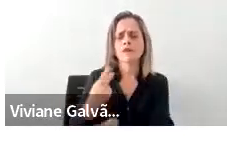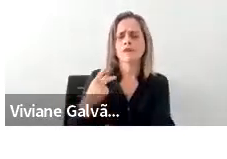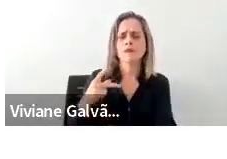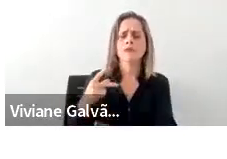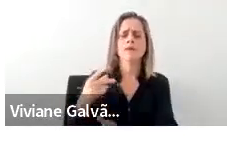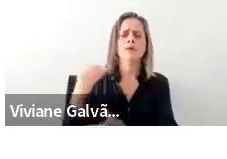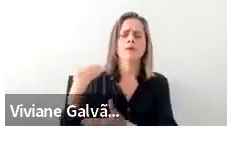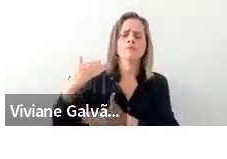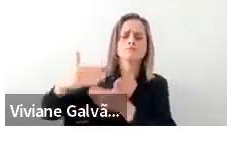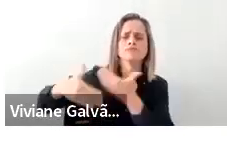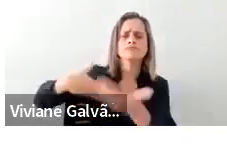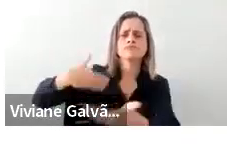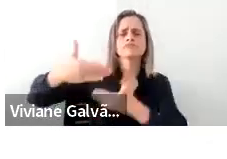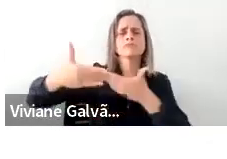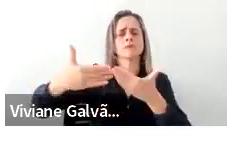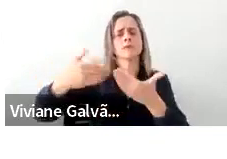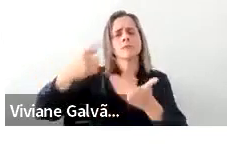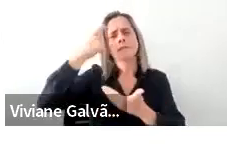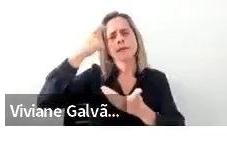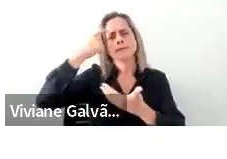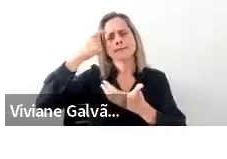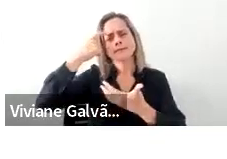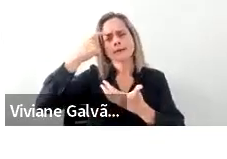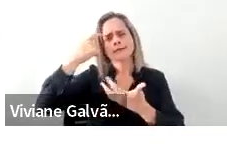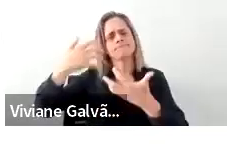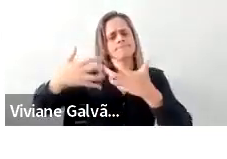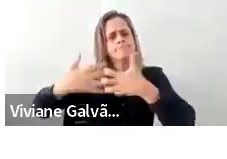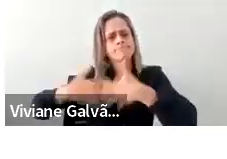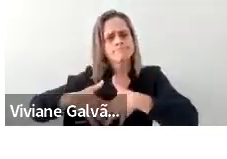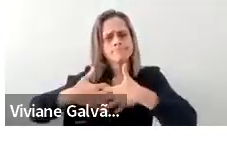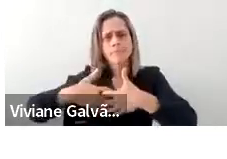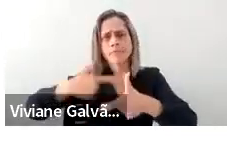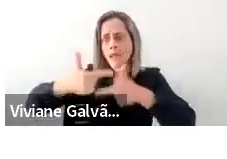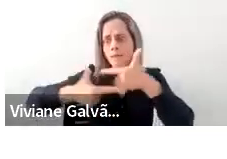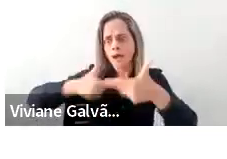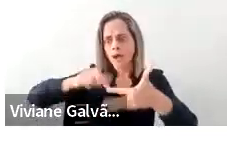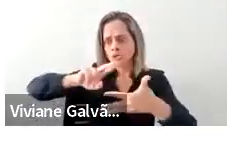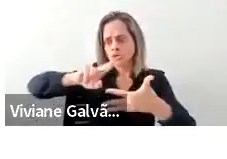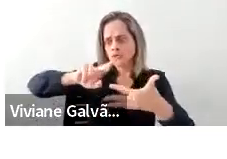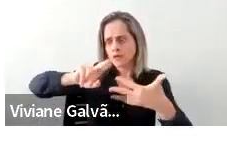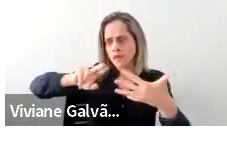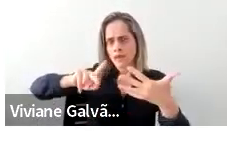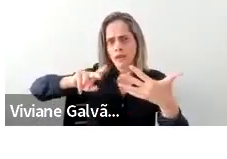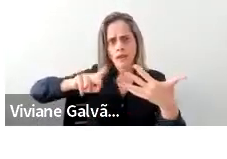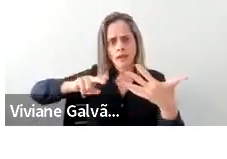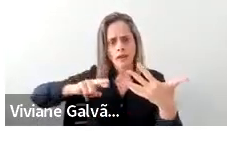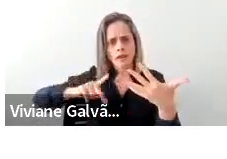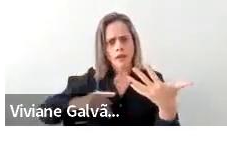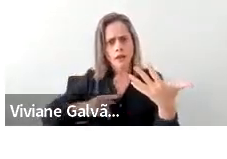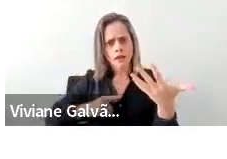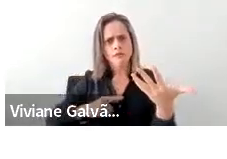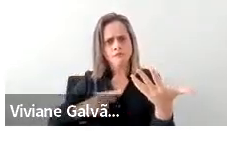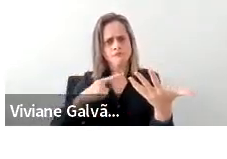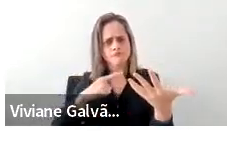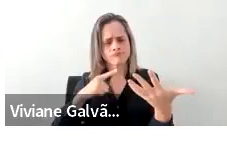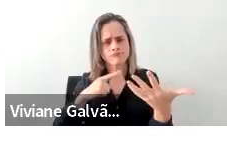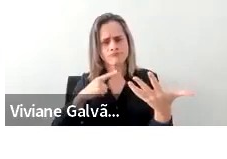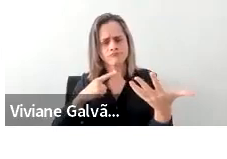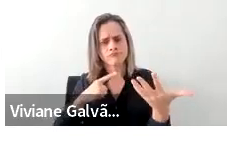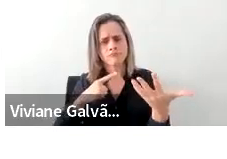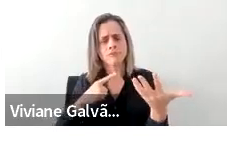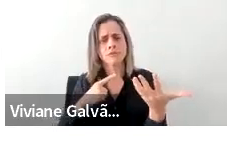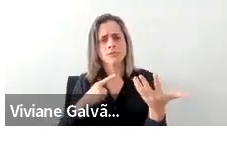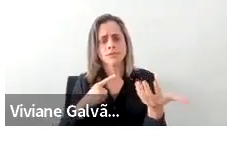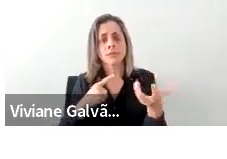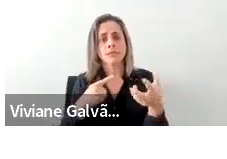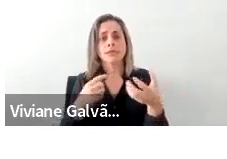power in full self-awareness as with one single social labor force. In other words,